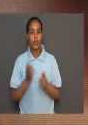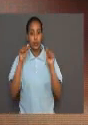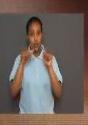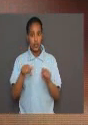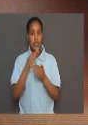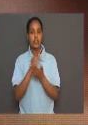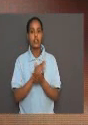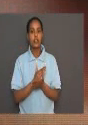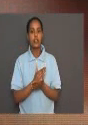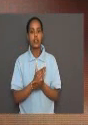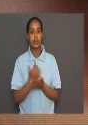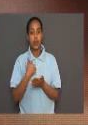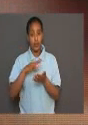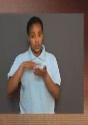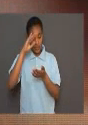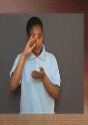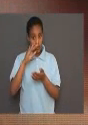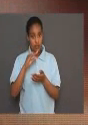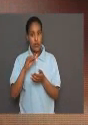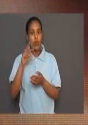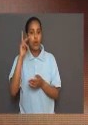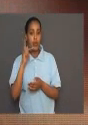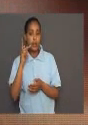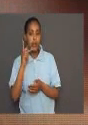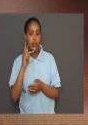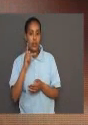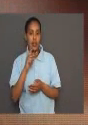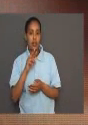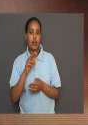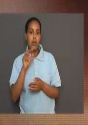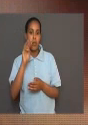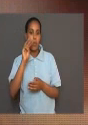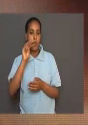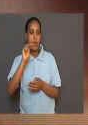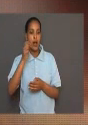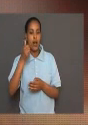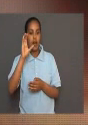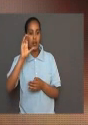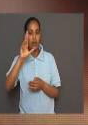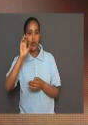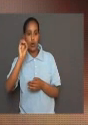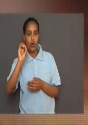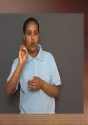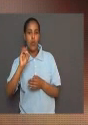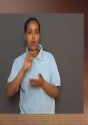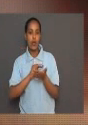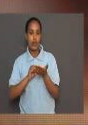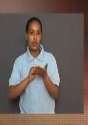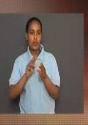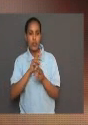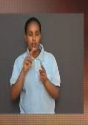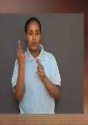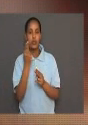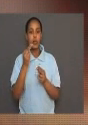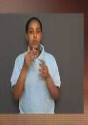today's lesson, we have learned that polymers are macromolecules that comprise very